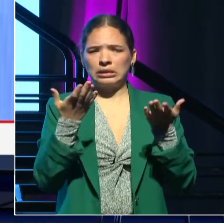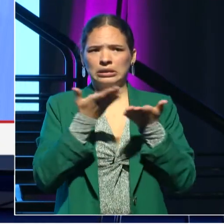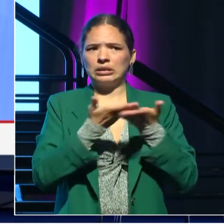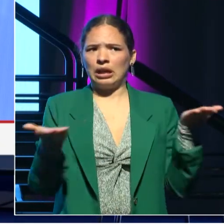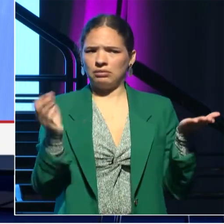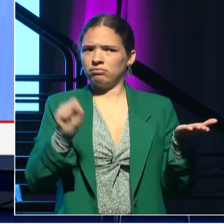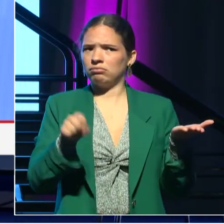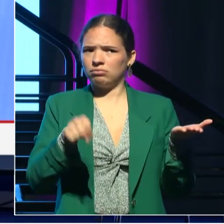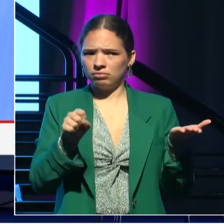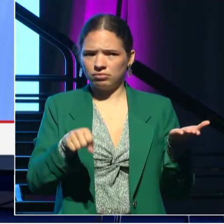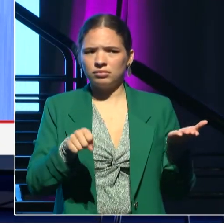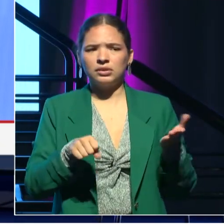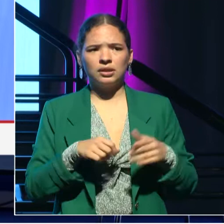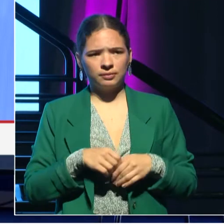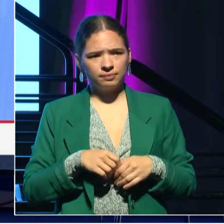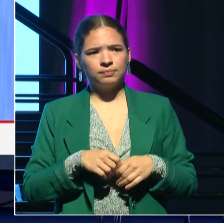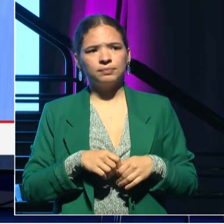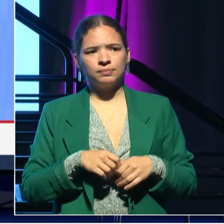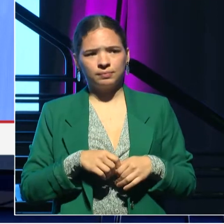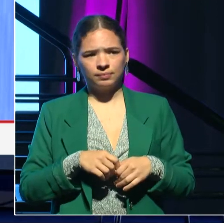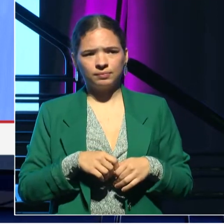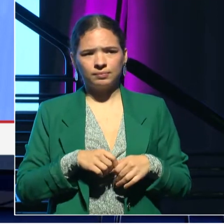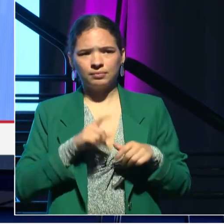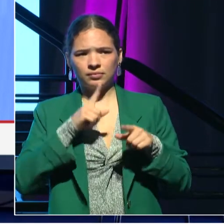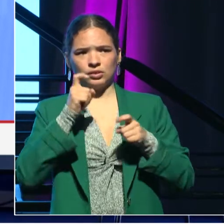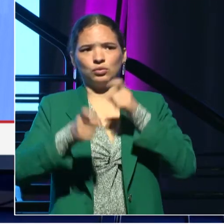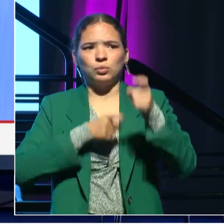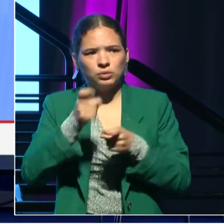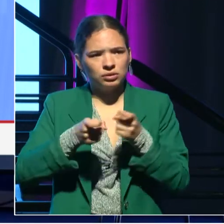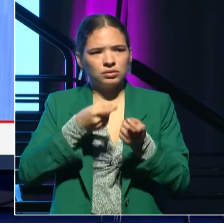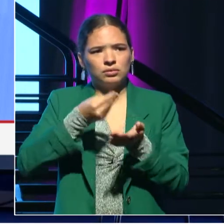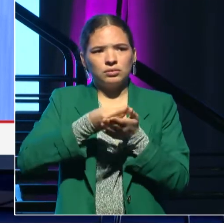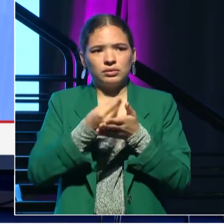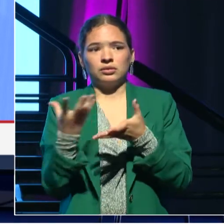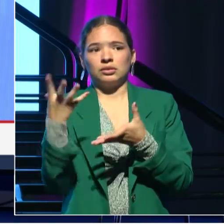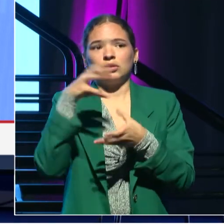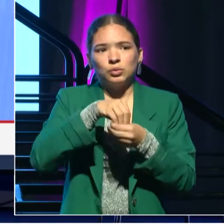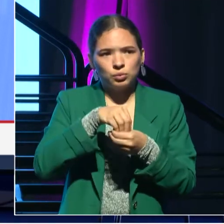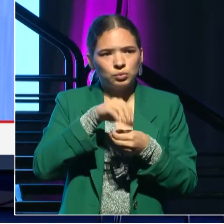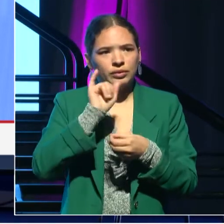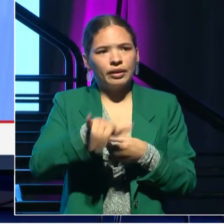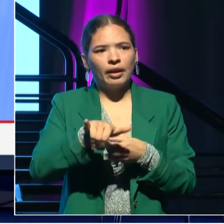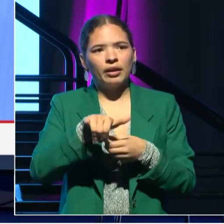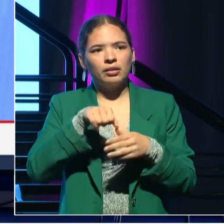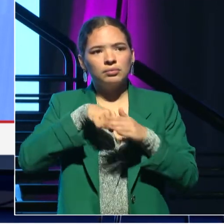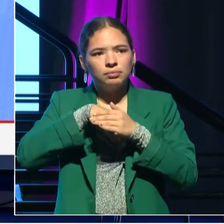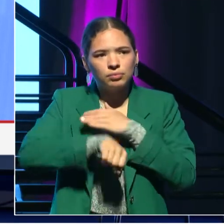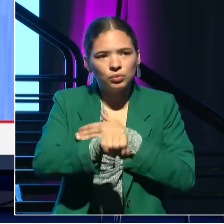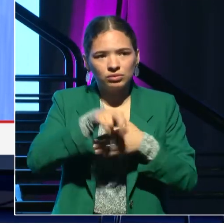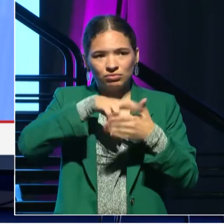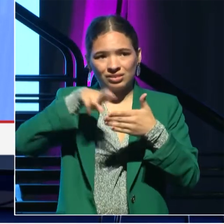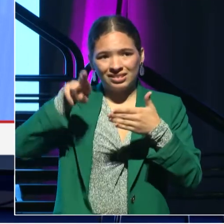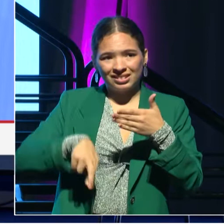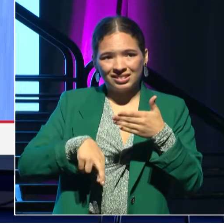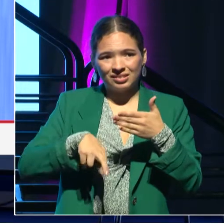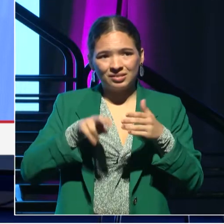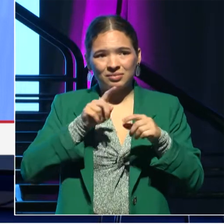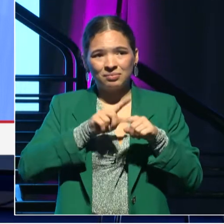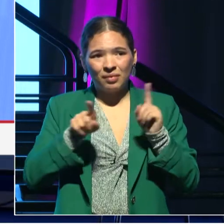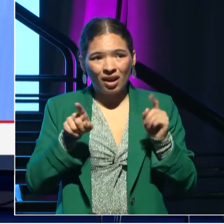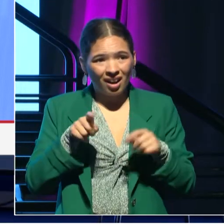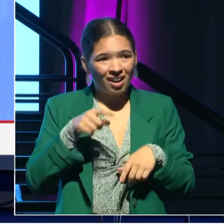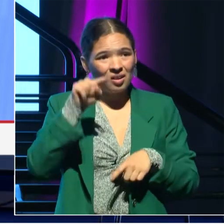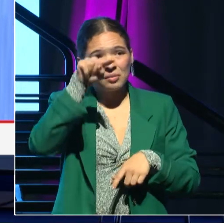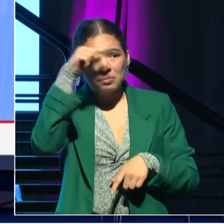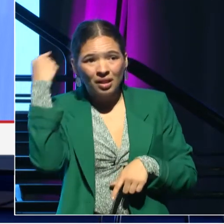to the birth outcomes that are not as good for Black women as they are for